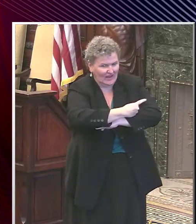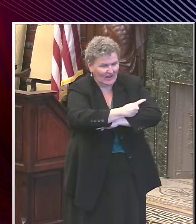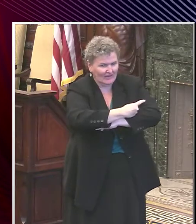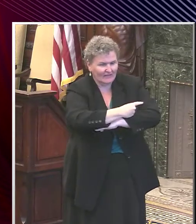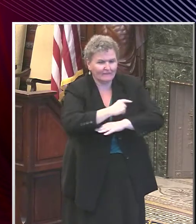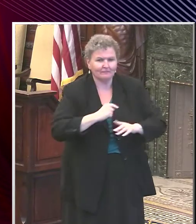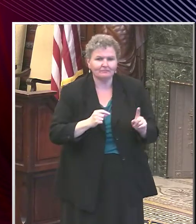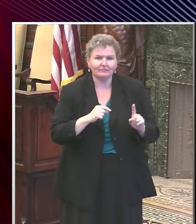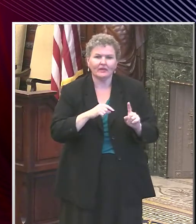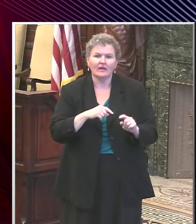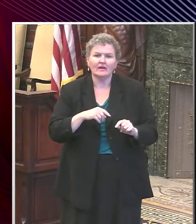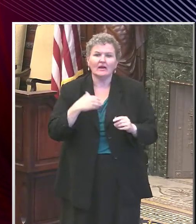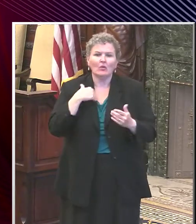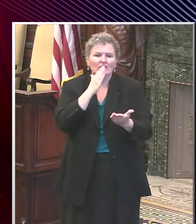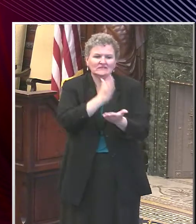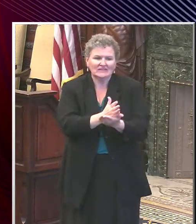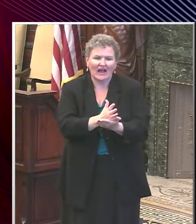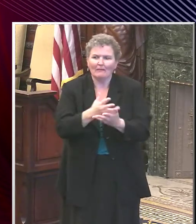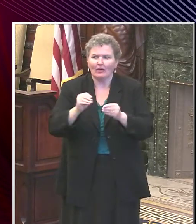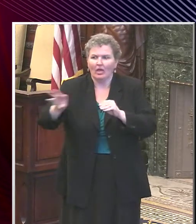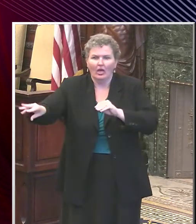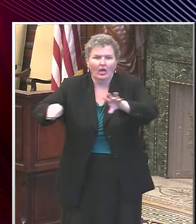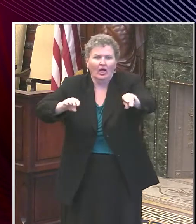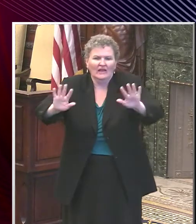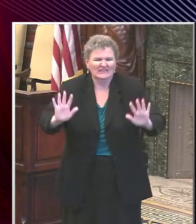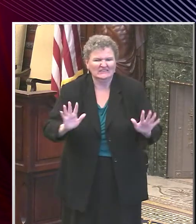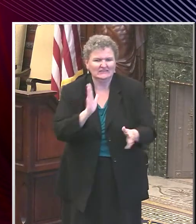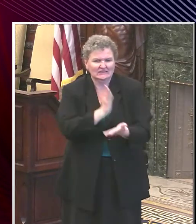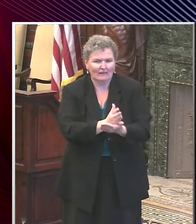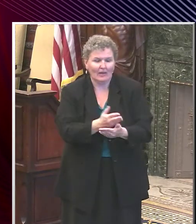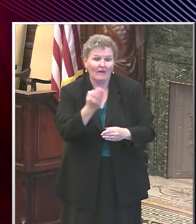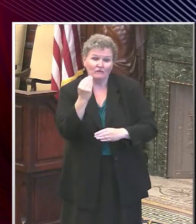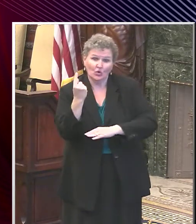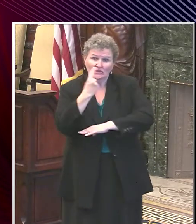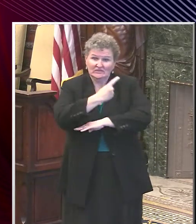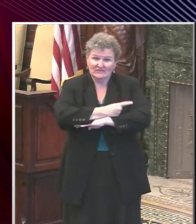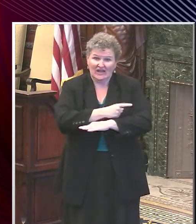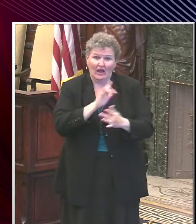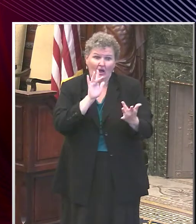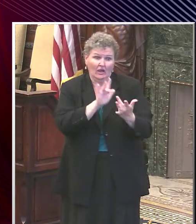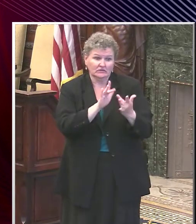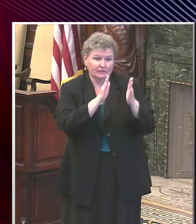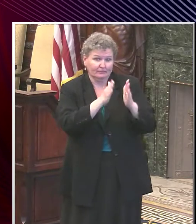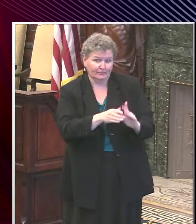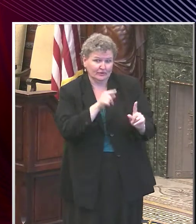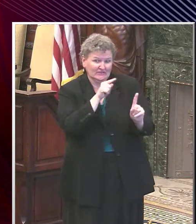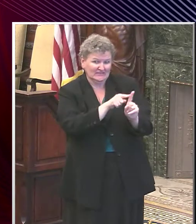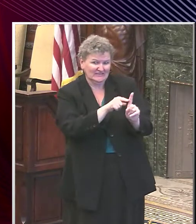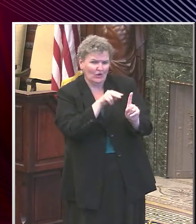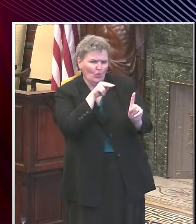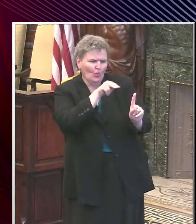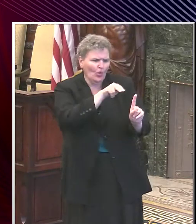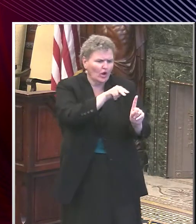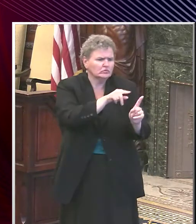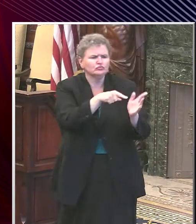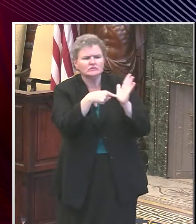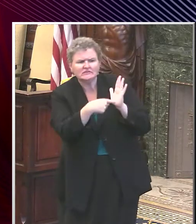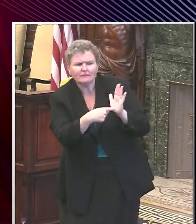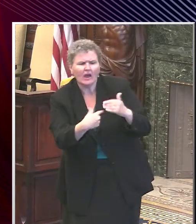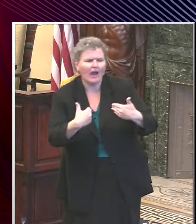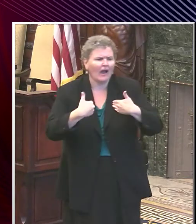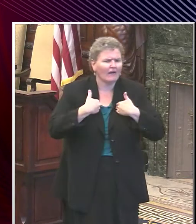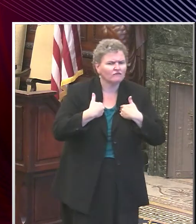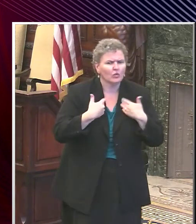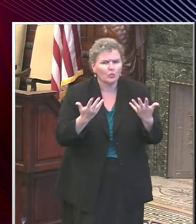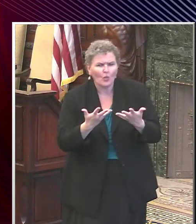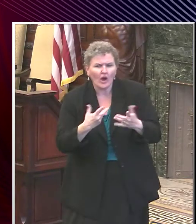try to stop the chain of transmission. During those 14 days that the contacts are in quarantine, we ask them to monitor for symptoms, to take their temperature every day,